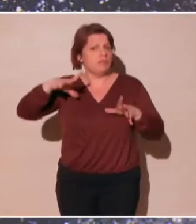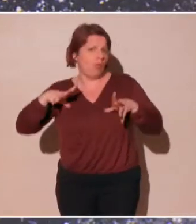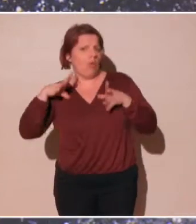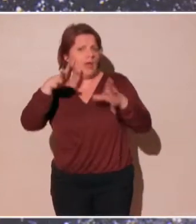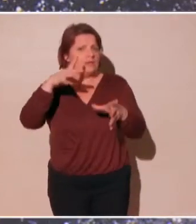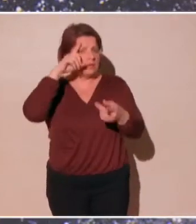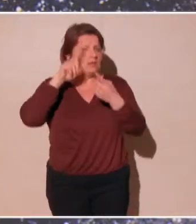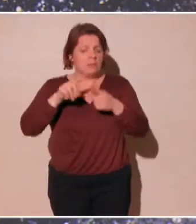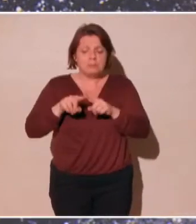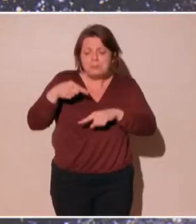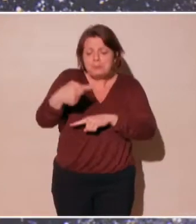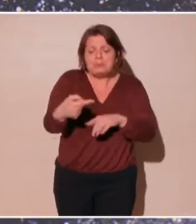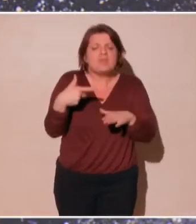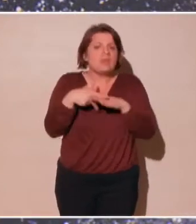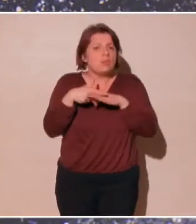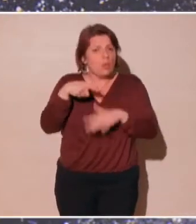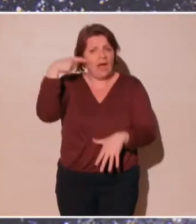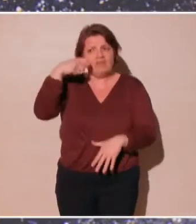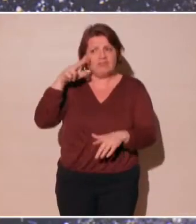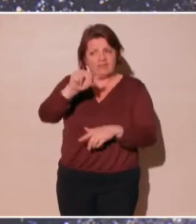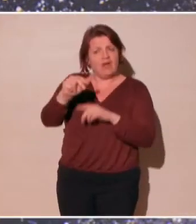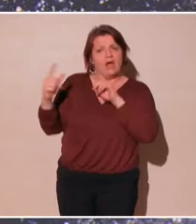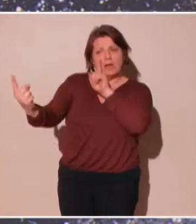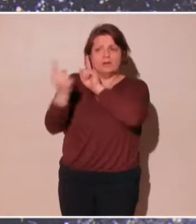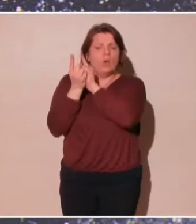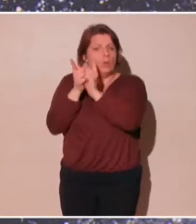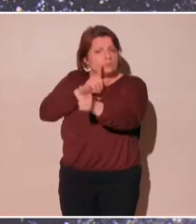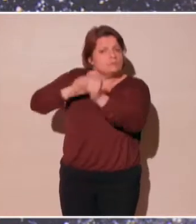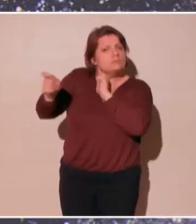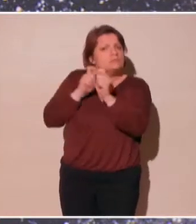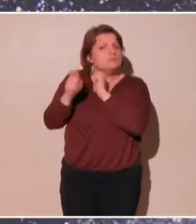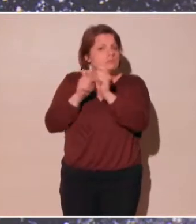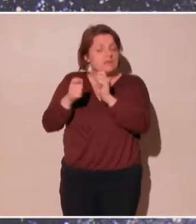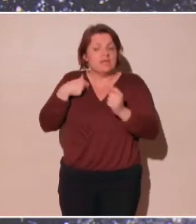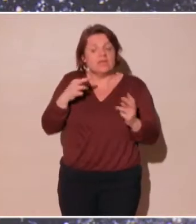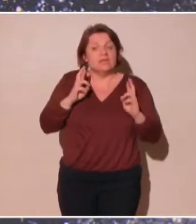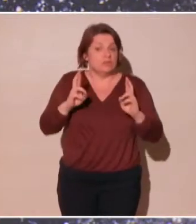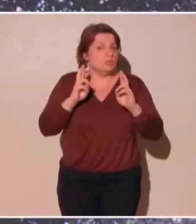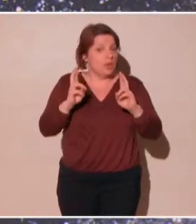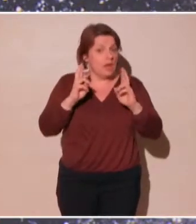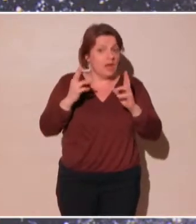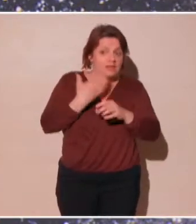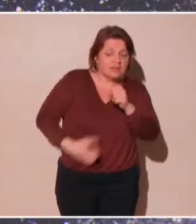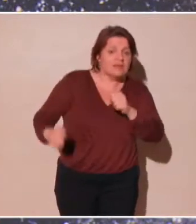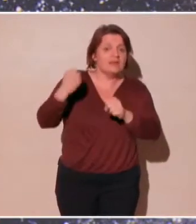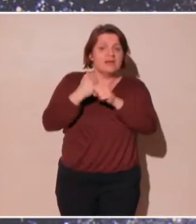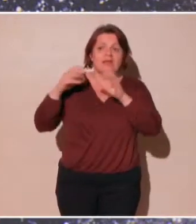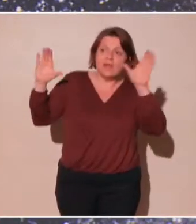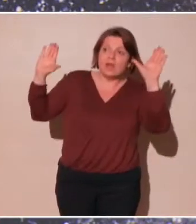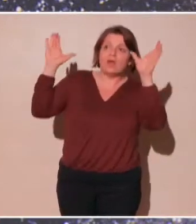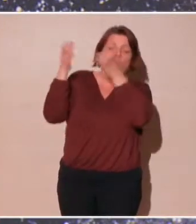friends, because I know how committed they are in this topic. And at the beginning of April, we will have a discussion with that. And I'd like to